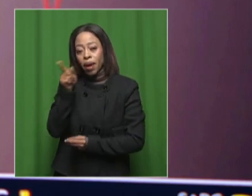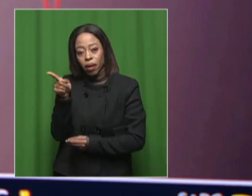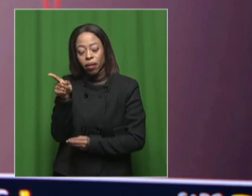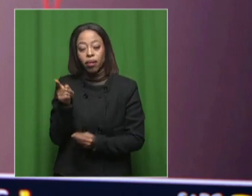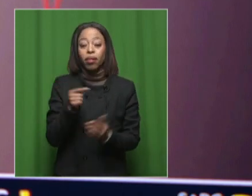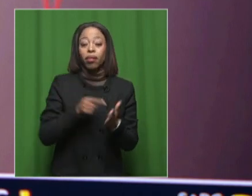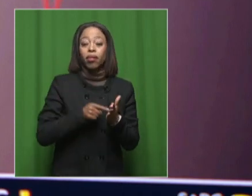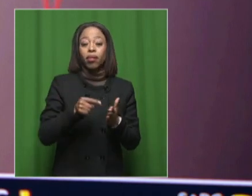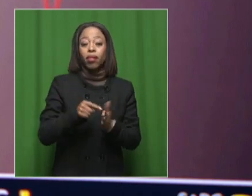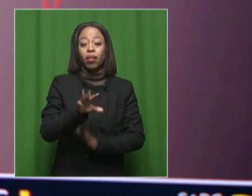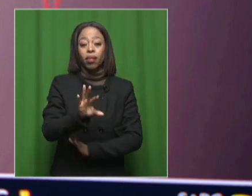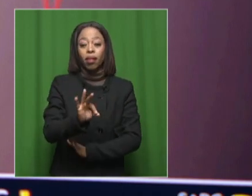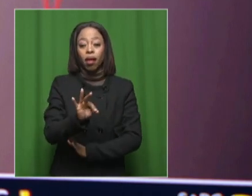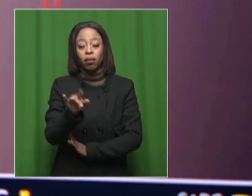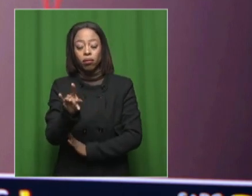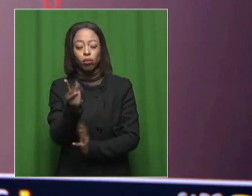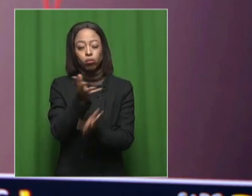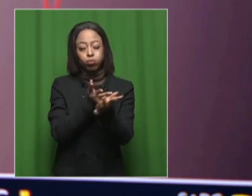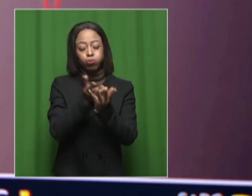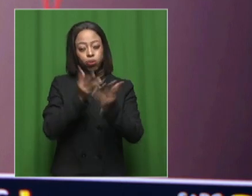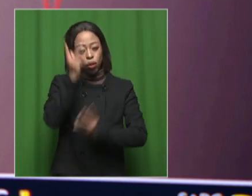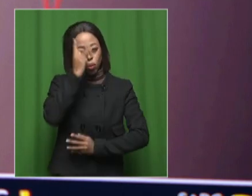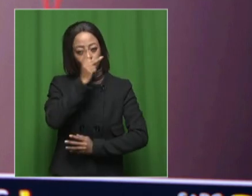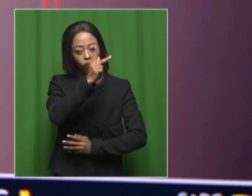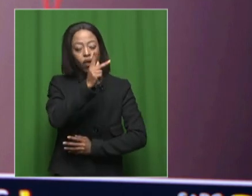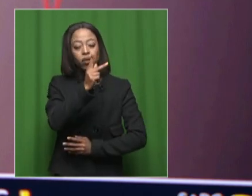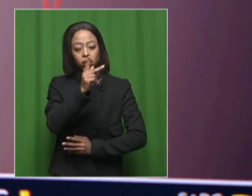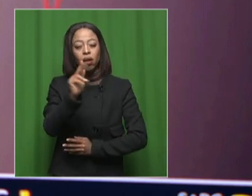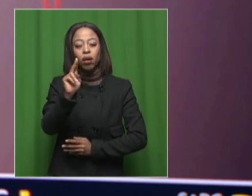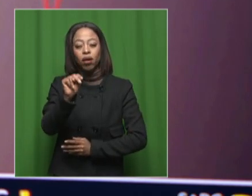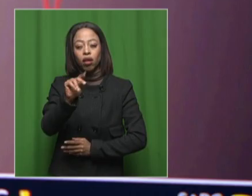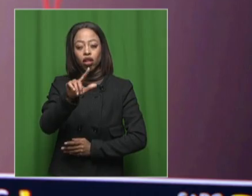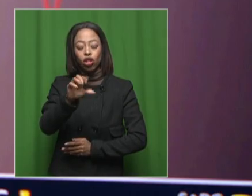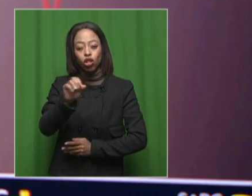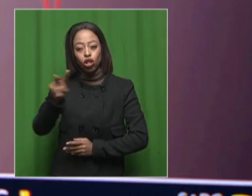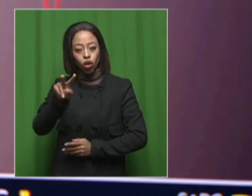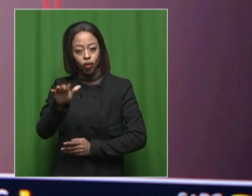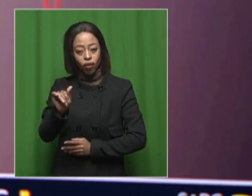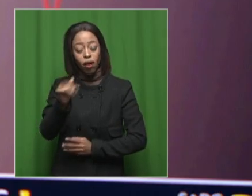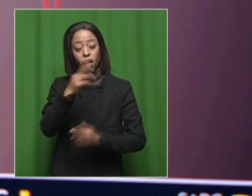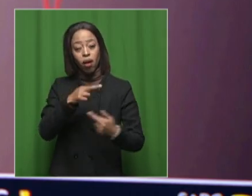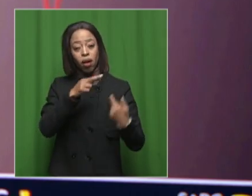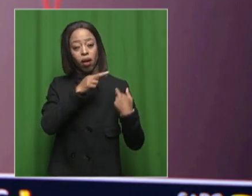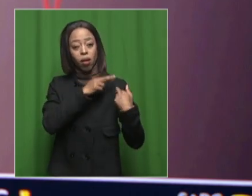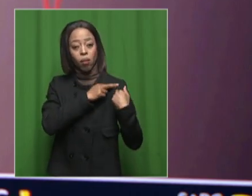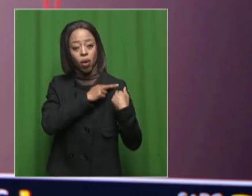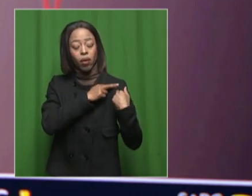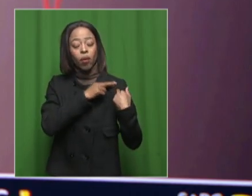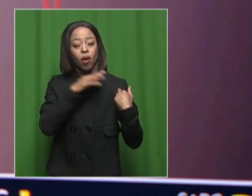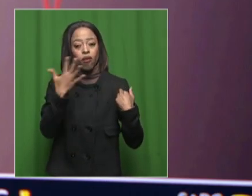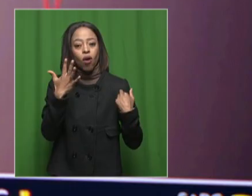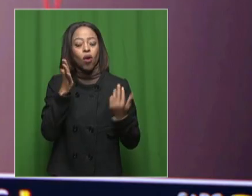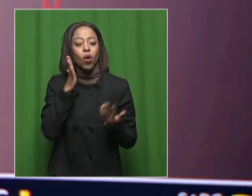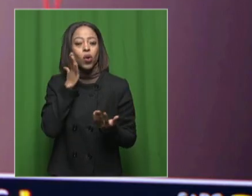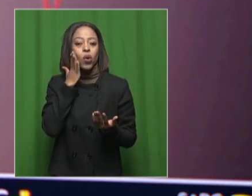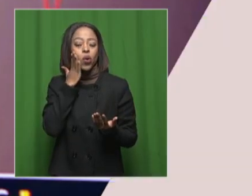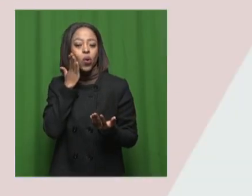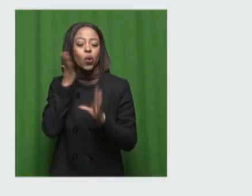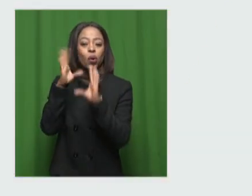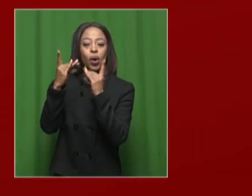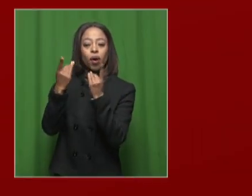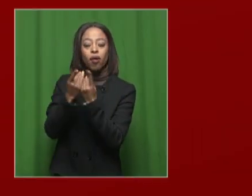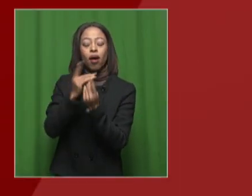segment, we speak to Professor Ncoza Dlova, who's head of the Dermatology Department at the University of KwaZulu Natal, and she joins